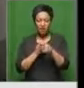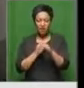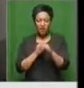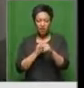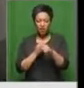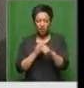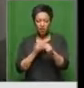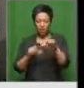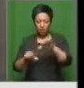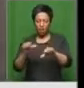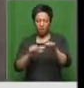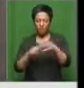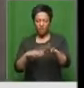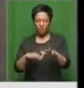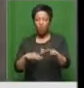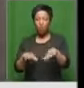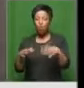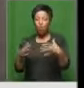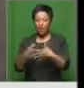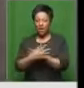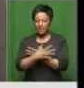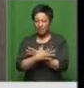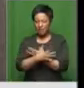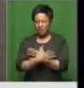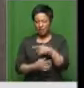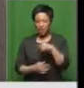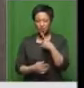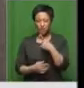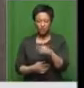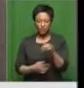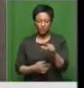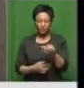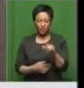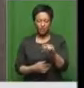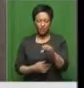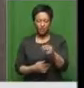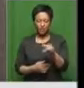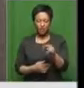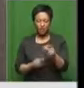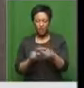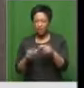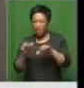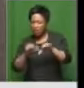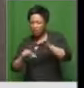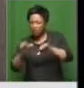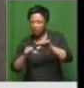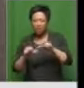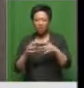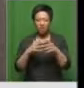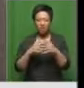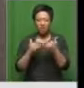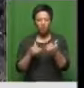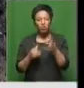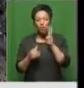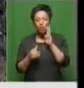Intertech laboratories in Germany to confirm that there's no leaching of anything from the material of the bottle into